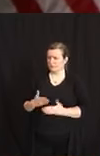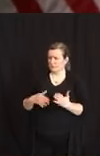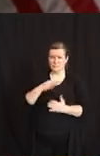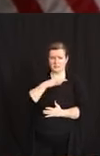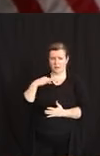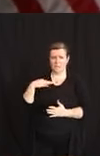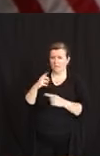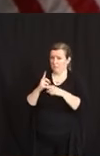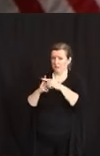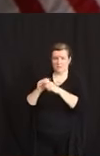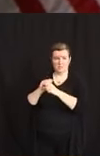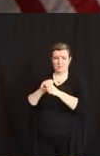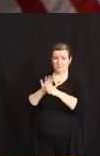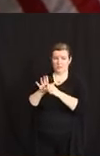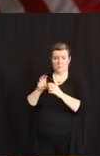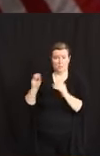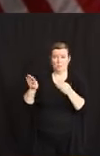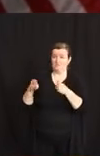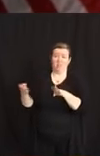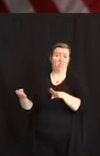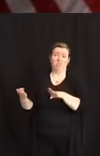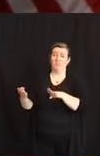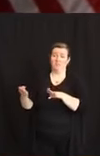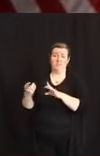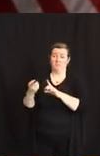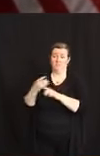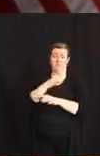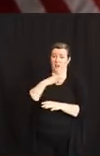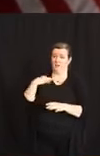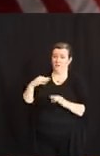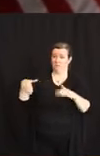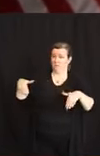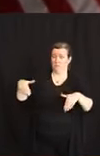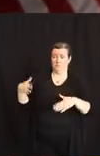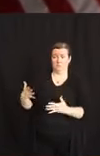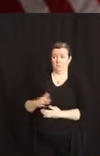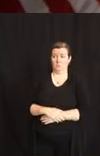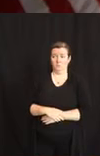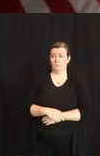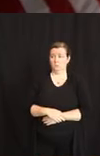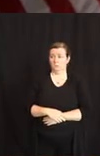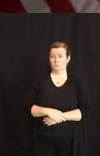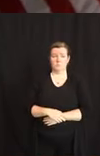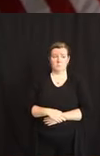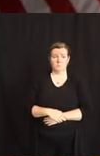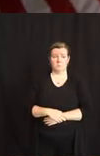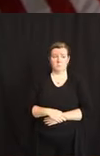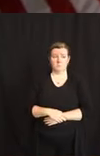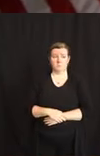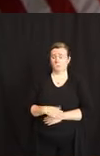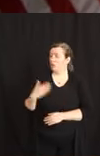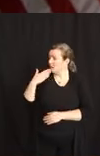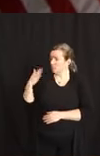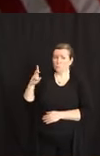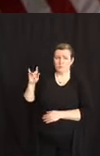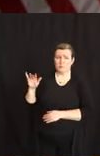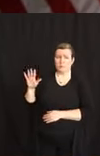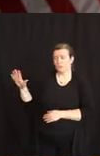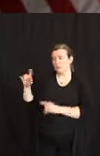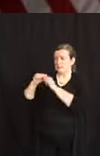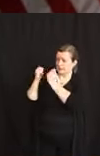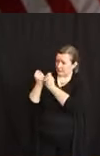among staff in any of the 3 homes. So thank you, Judy, and thank you for everything in your team as well. Pat, anything could